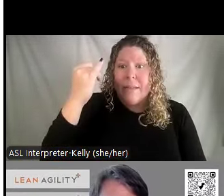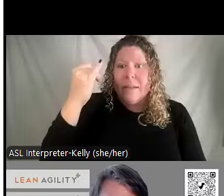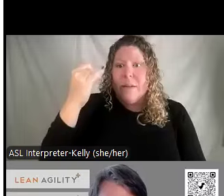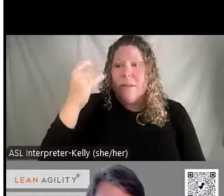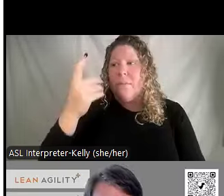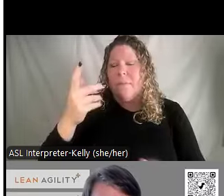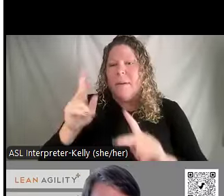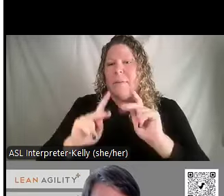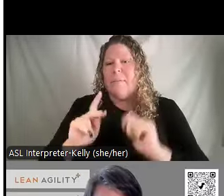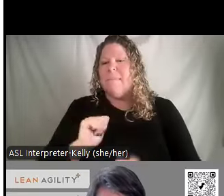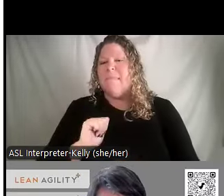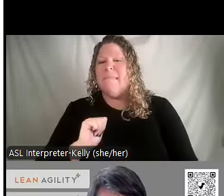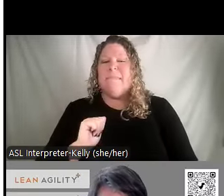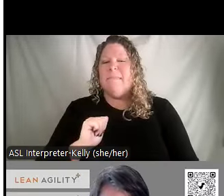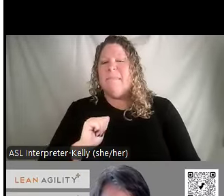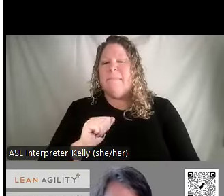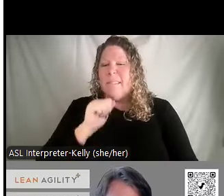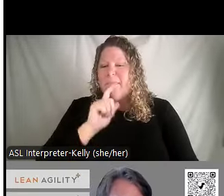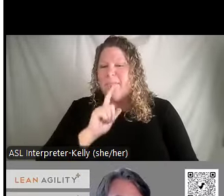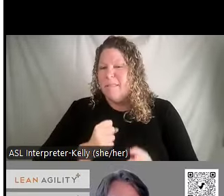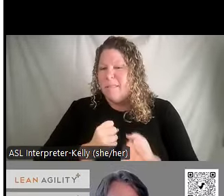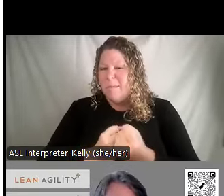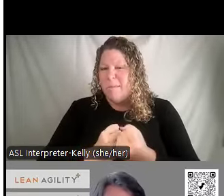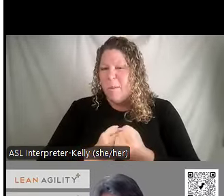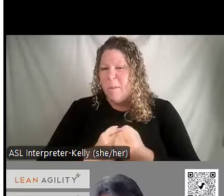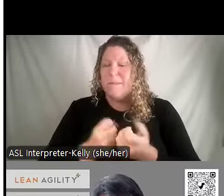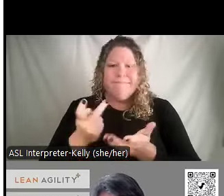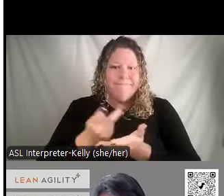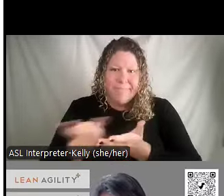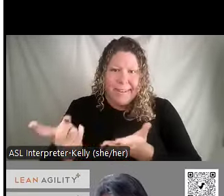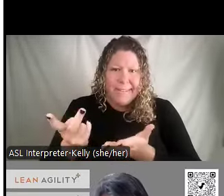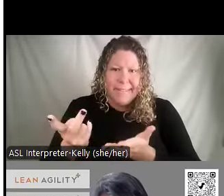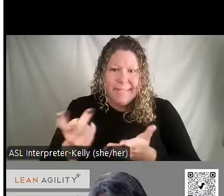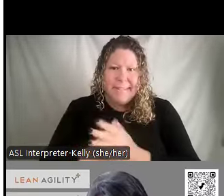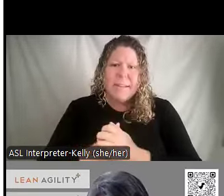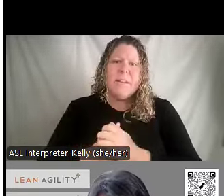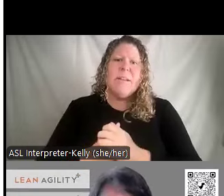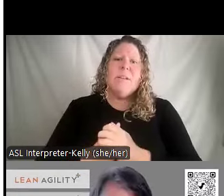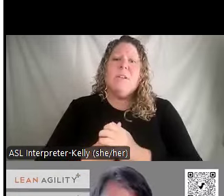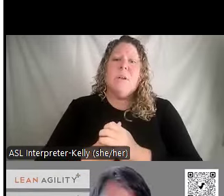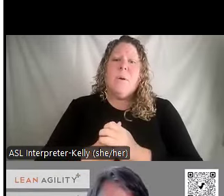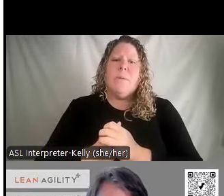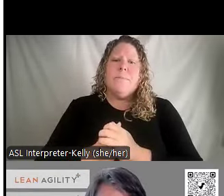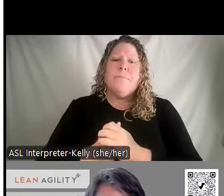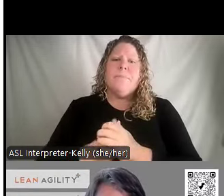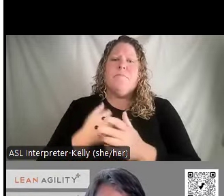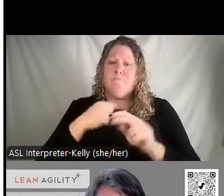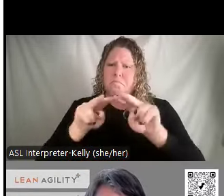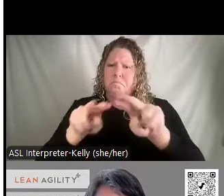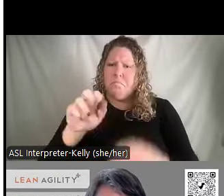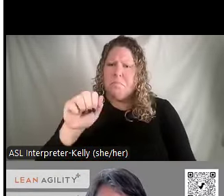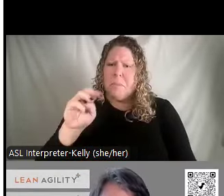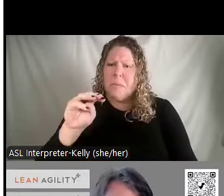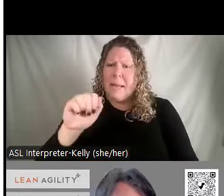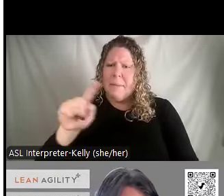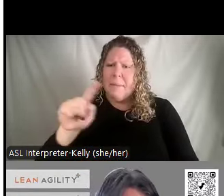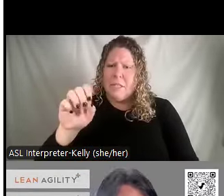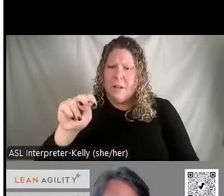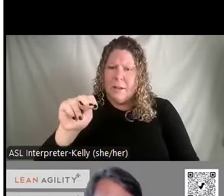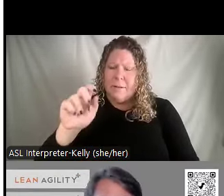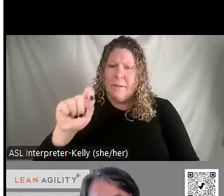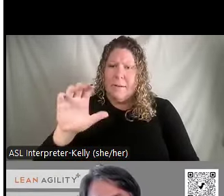great idea or not the right people, so it kind of fails. I was curious about this. So I did. I went on Amazon.com and I did